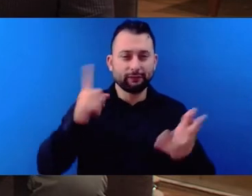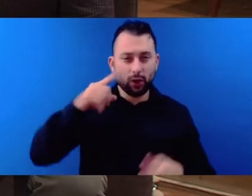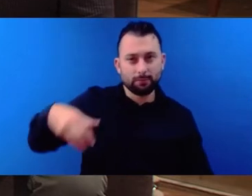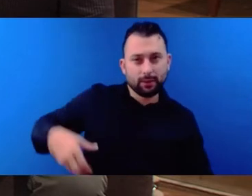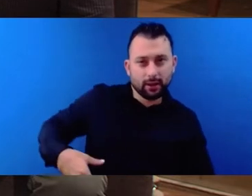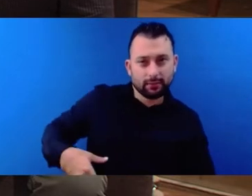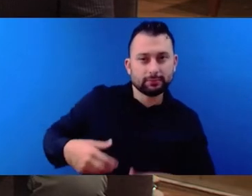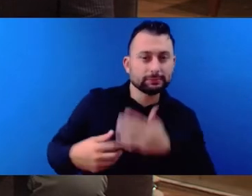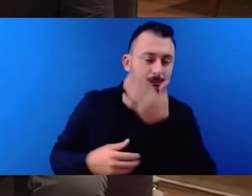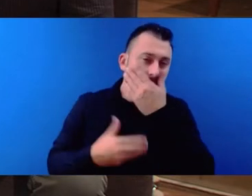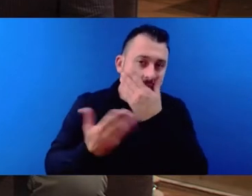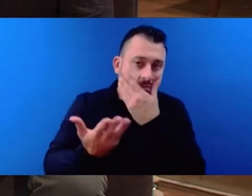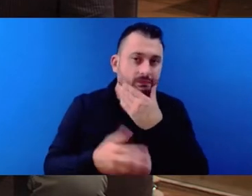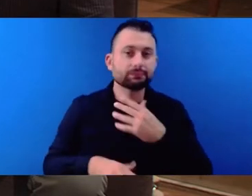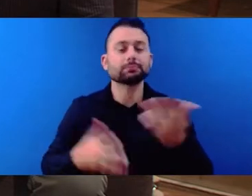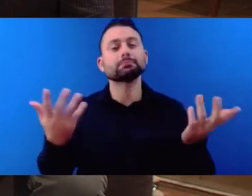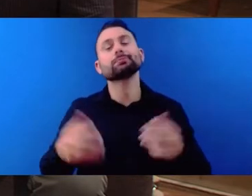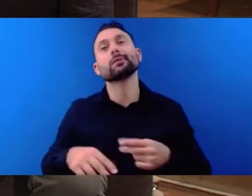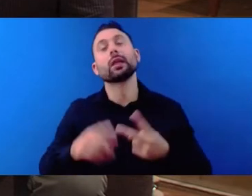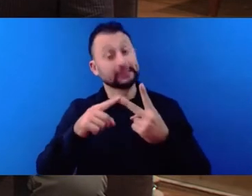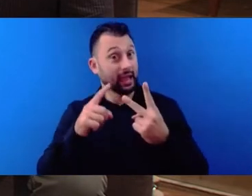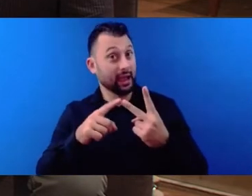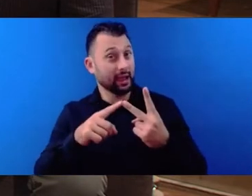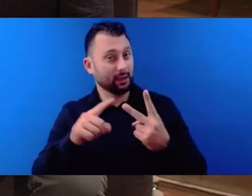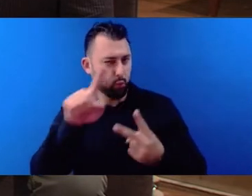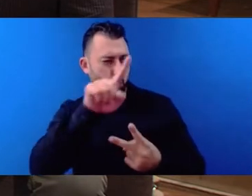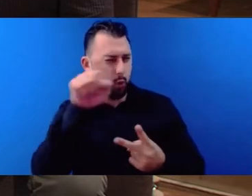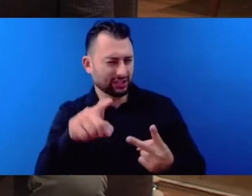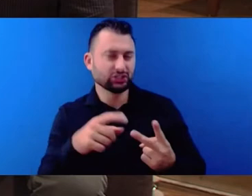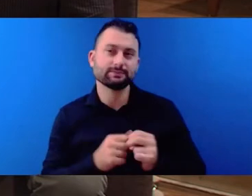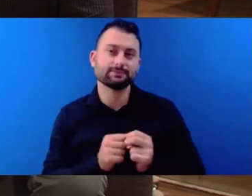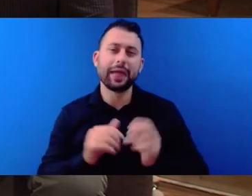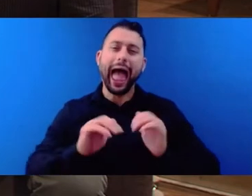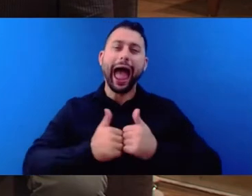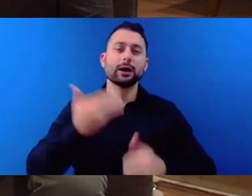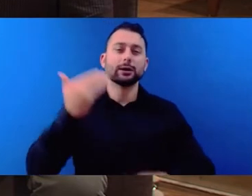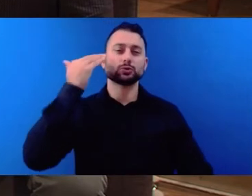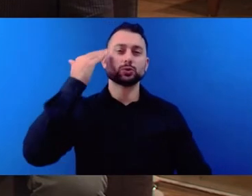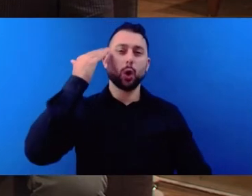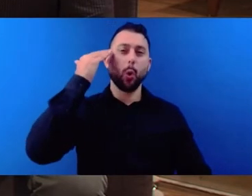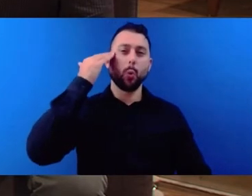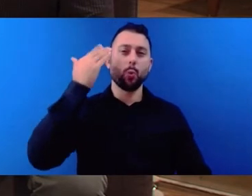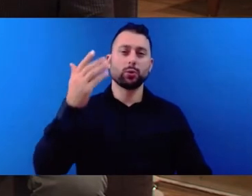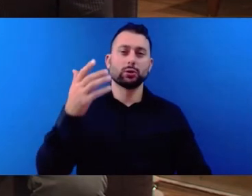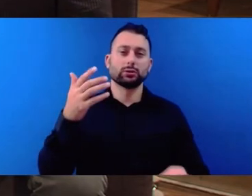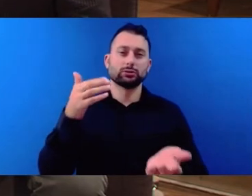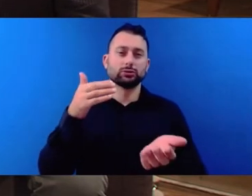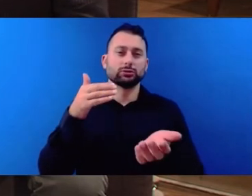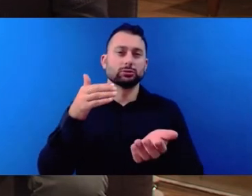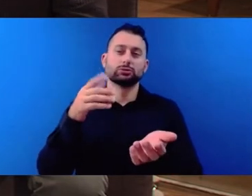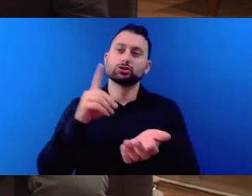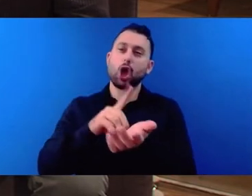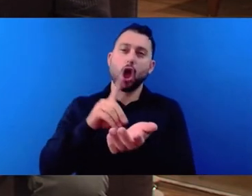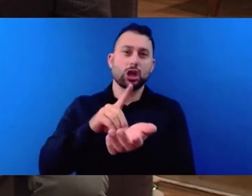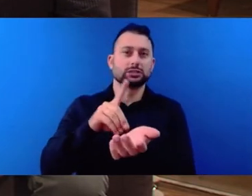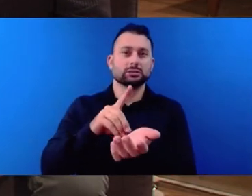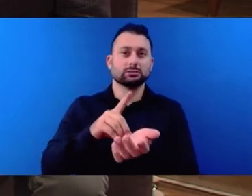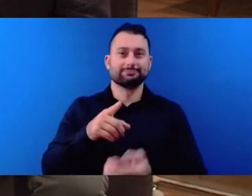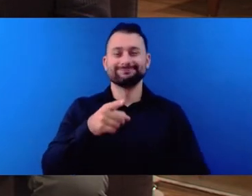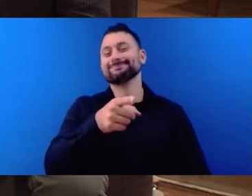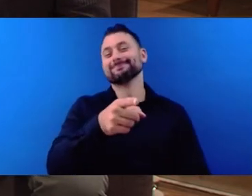My question is, how does the doctor determine what's appropriate for each